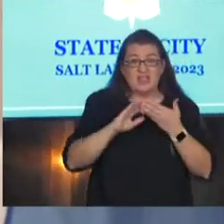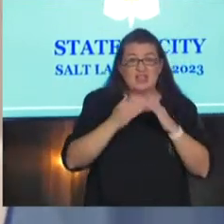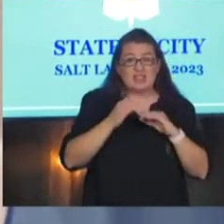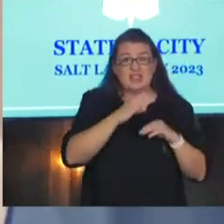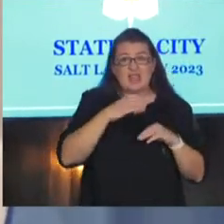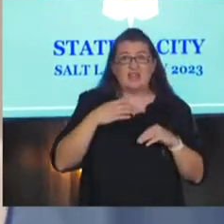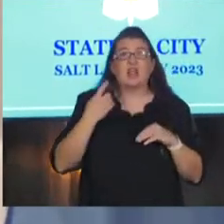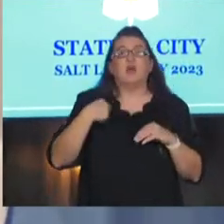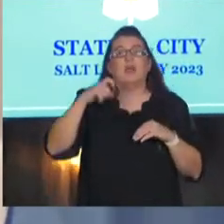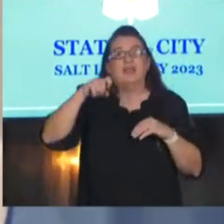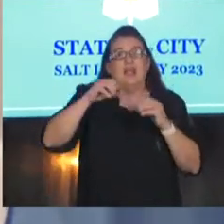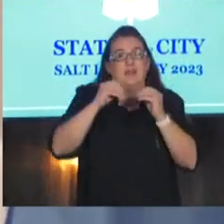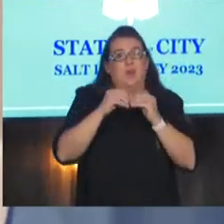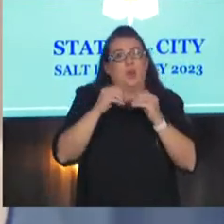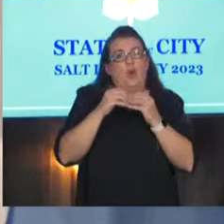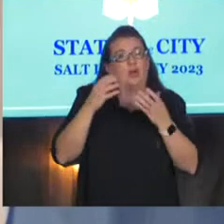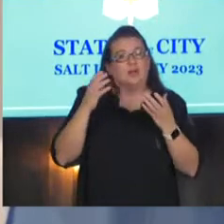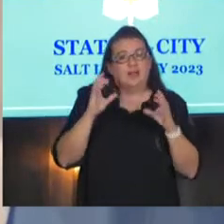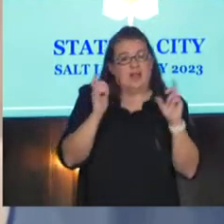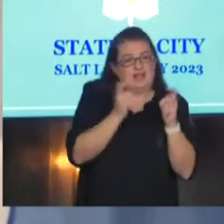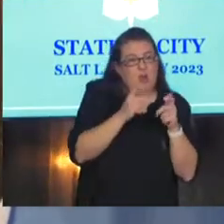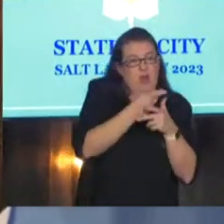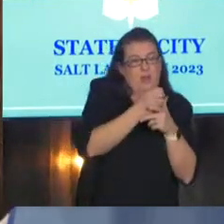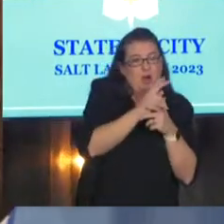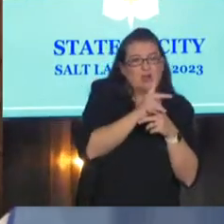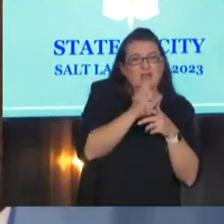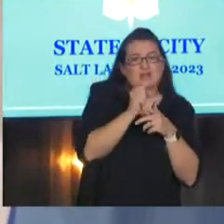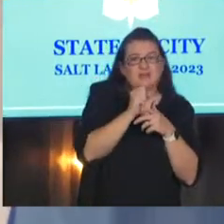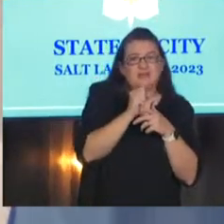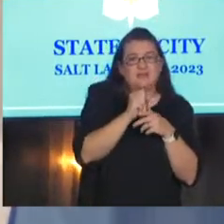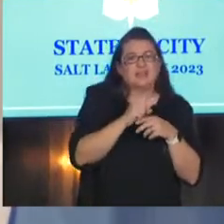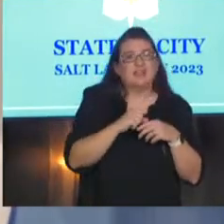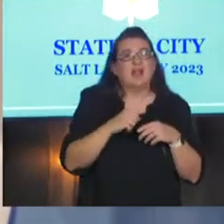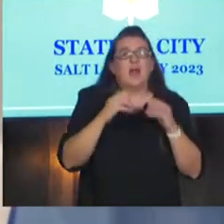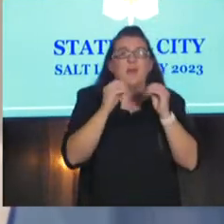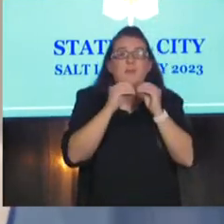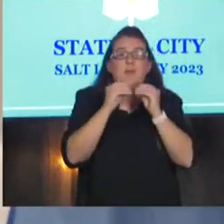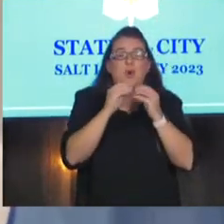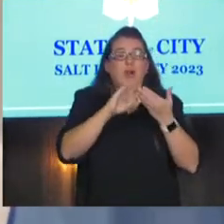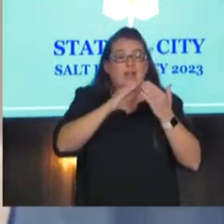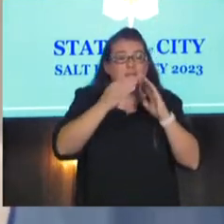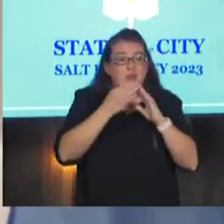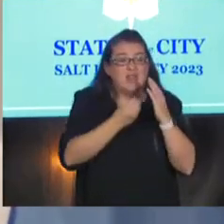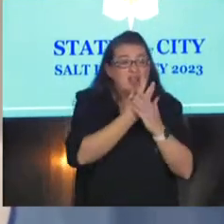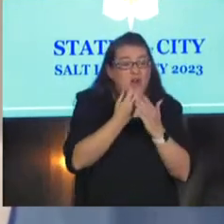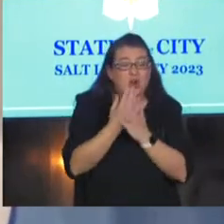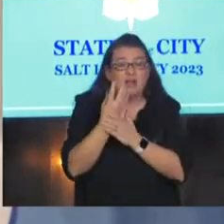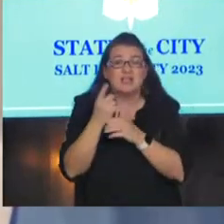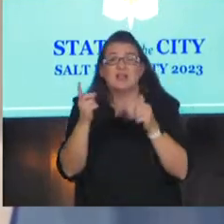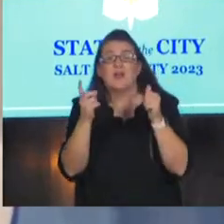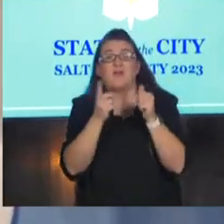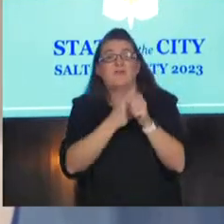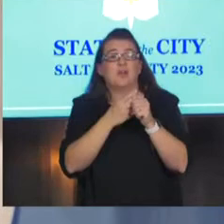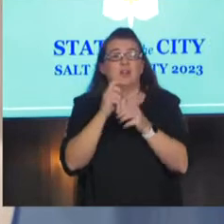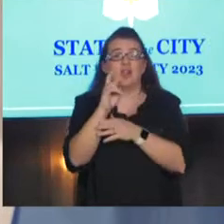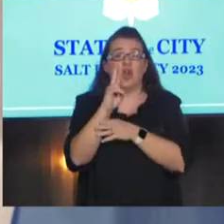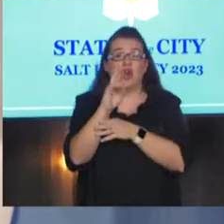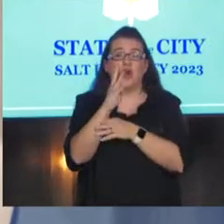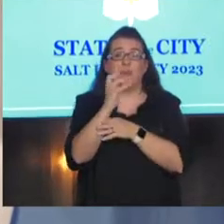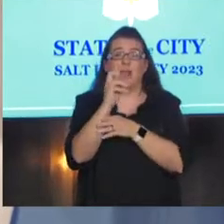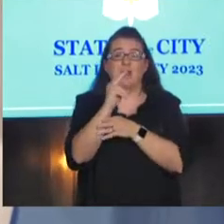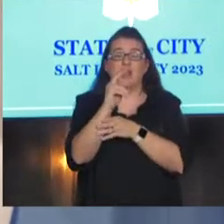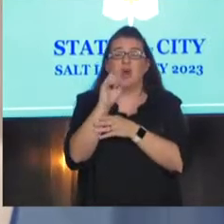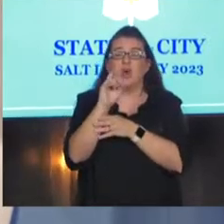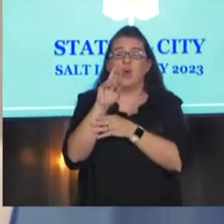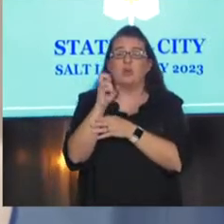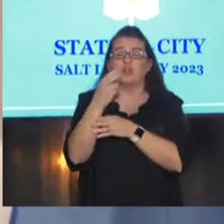pocket parks, okay? I'm coming back. A future with more community gardens and the city's first urban orchard, where residents